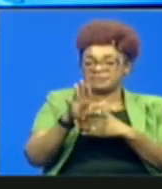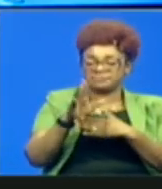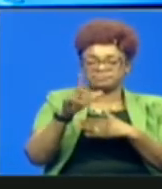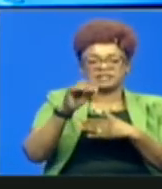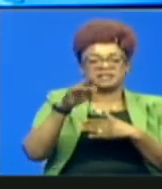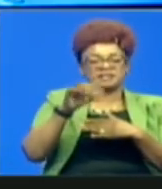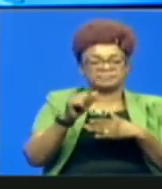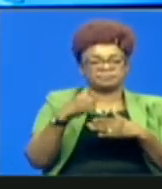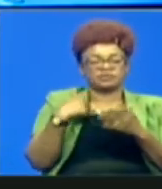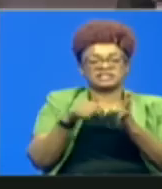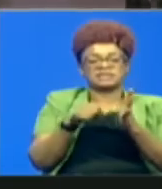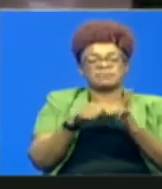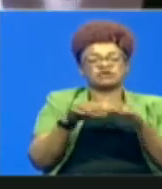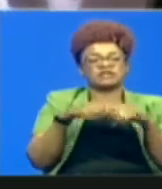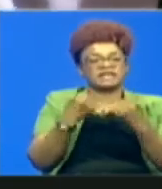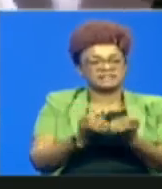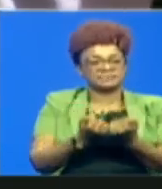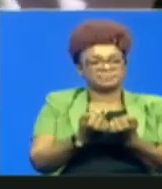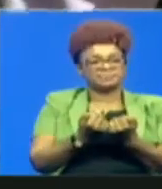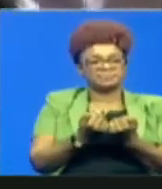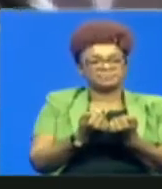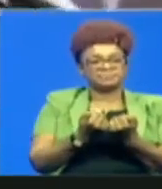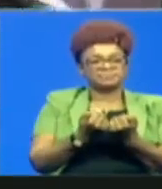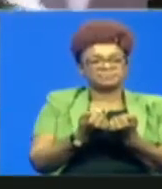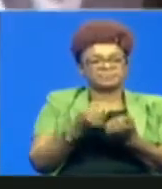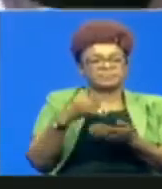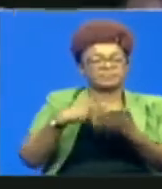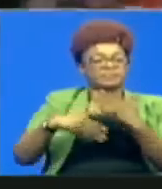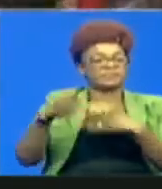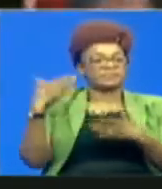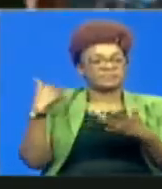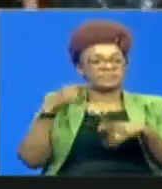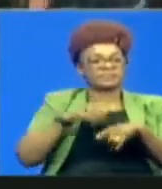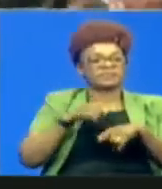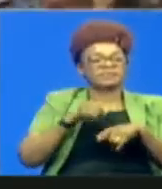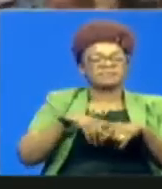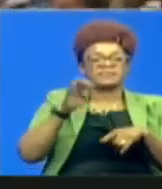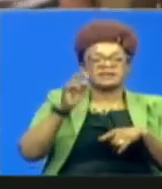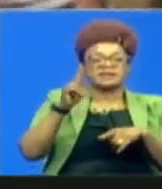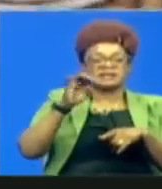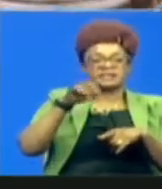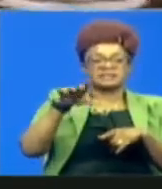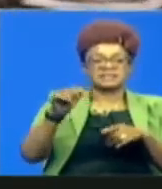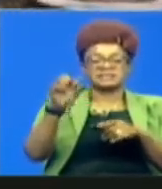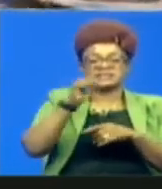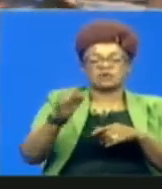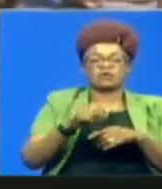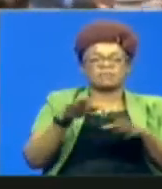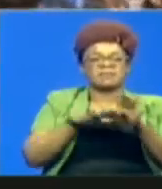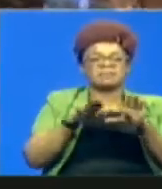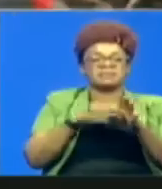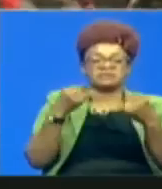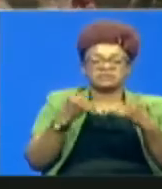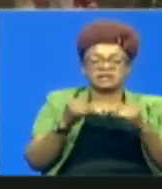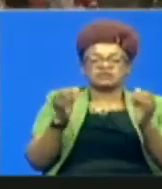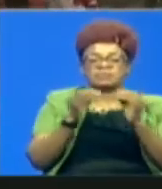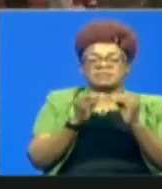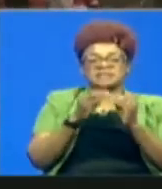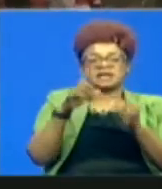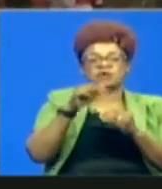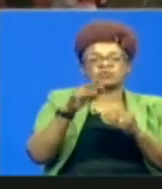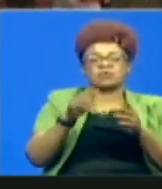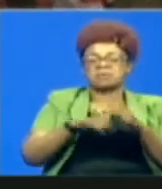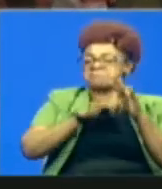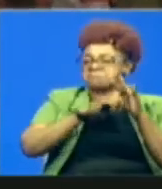the troubled society. In the past, when Ekeza SACCO members sought an audience with Gakuyo, he fled